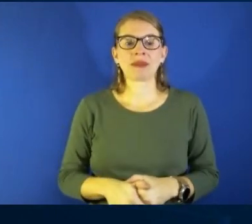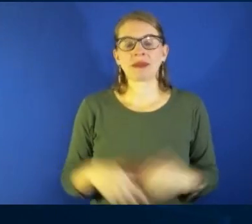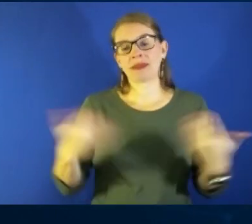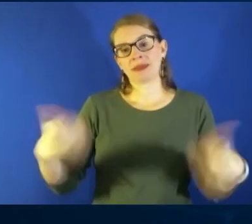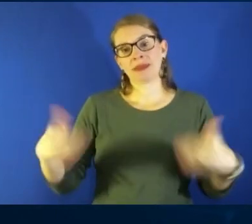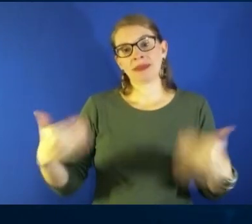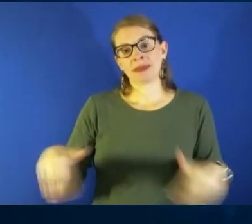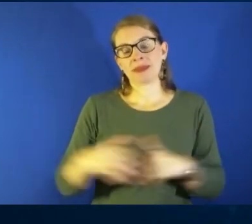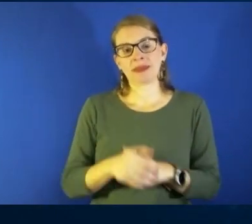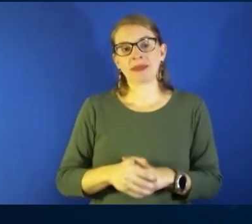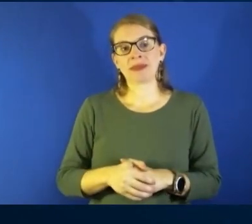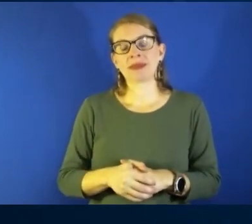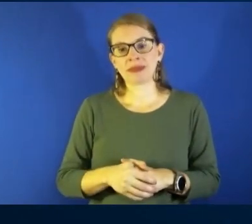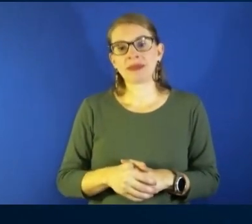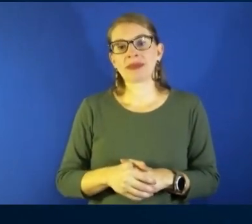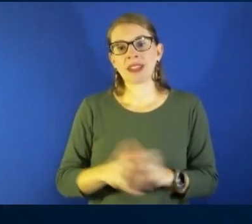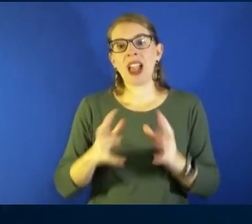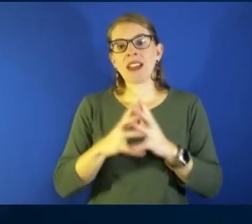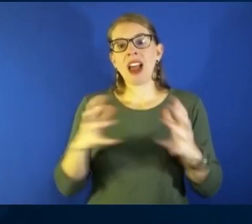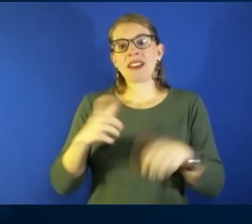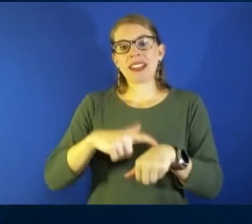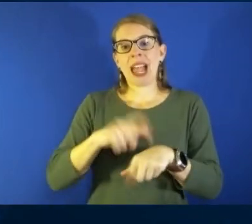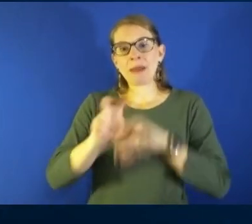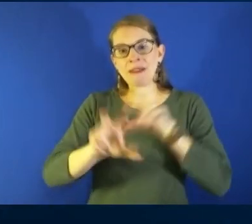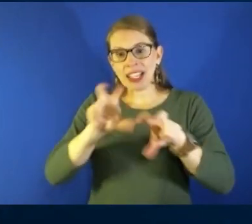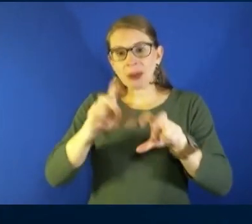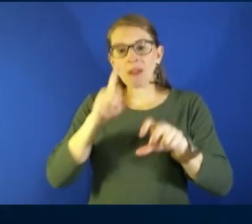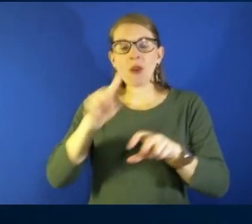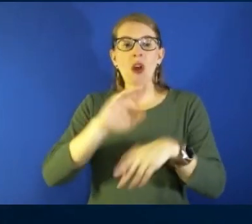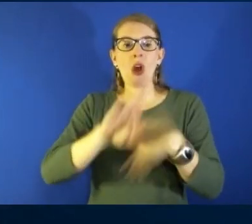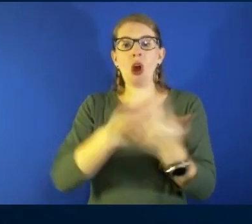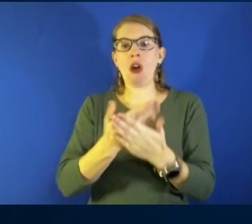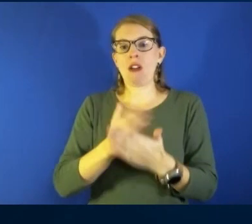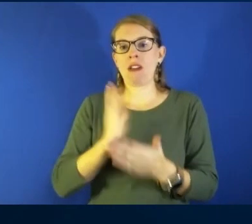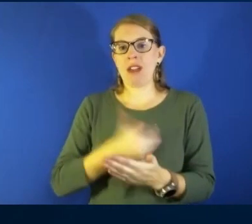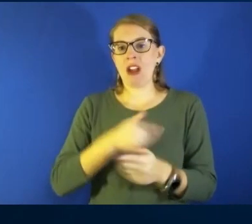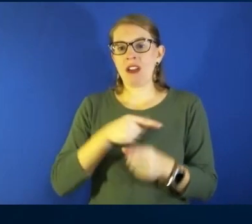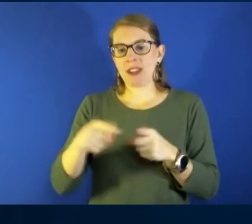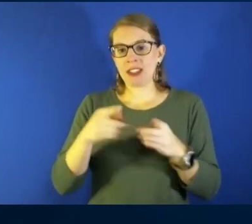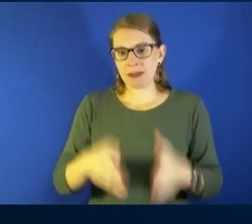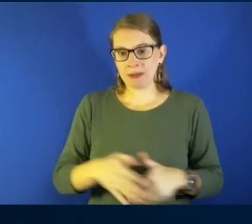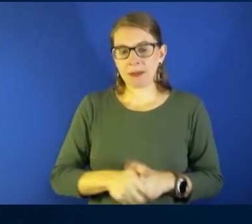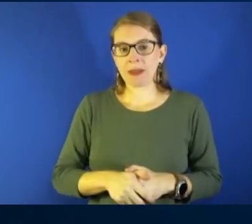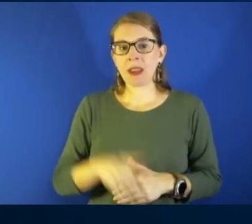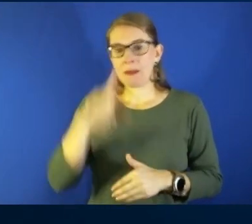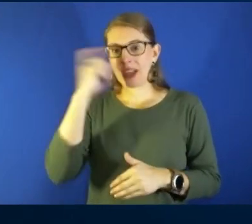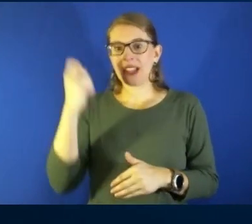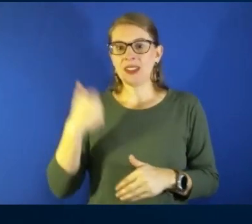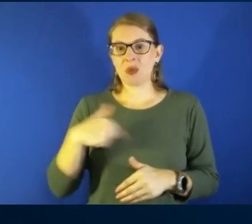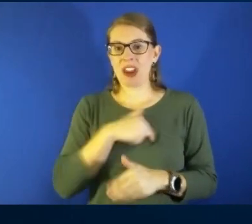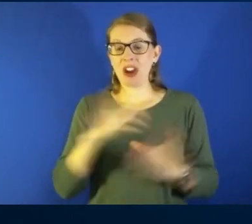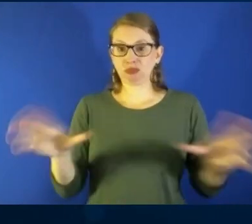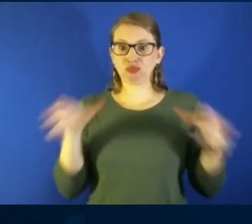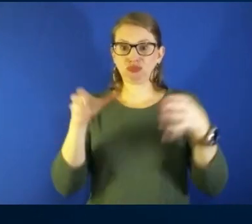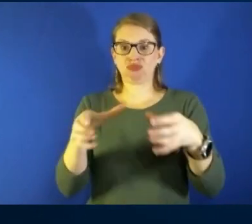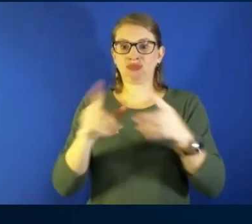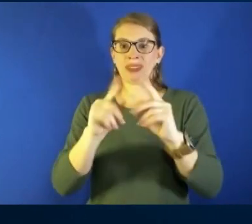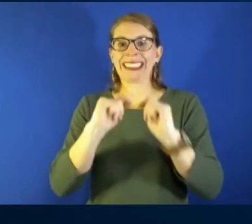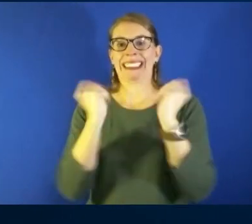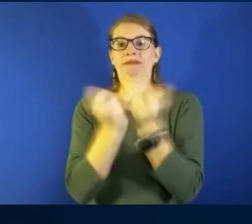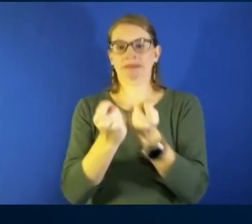of investment in the time of all of our specialists, because we're all there as a team, and so yes,